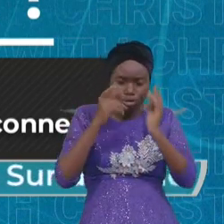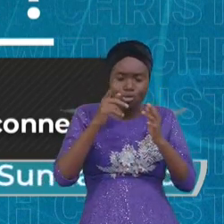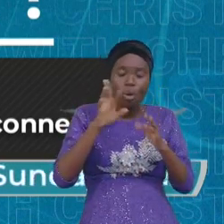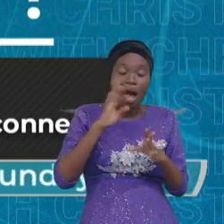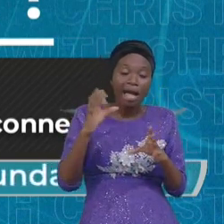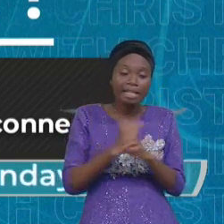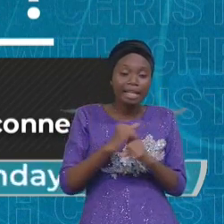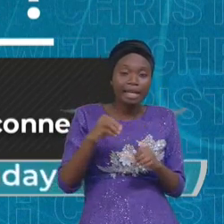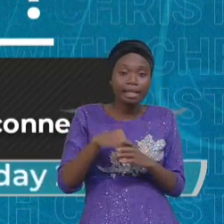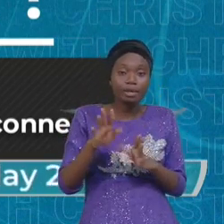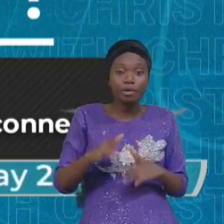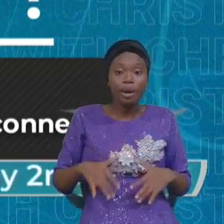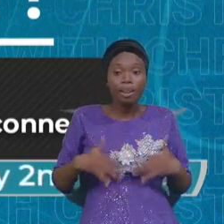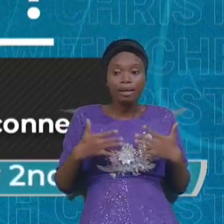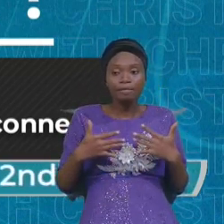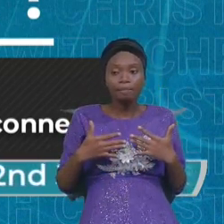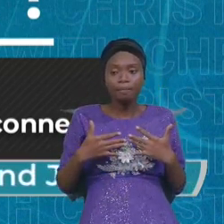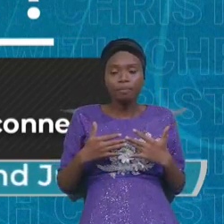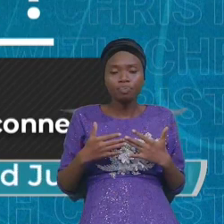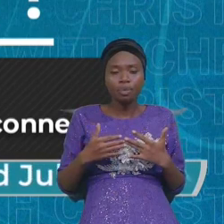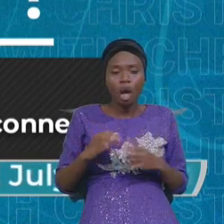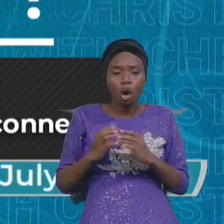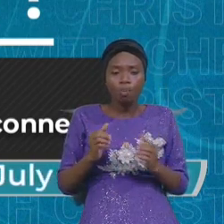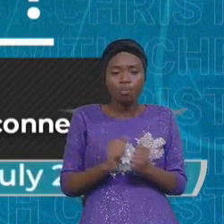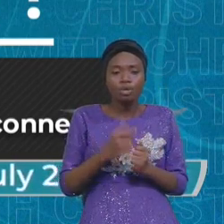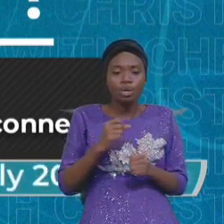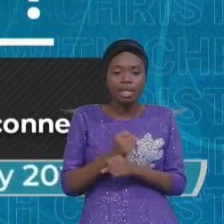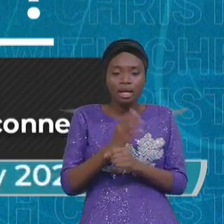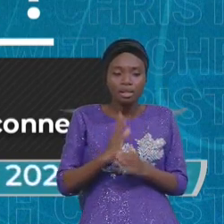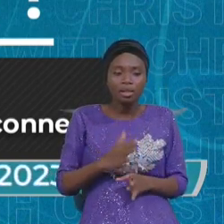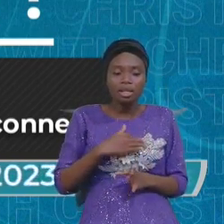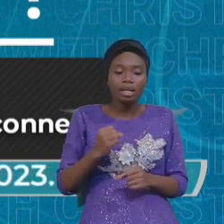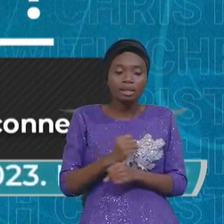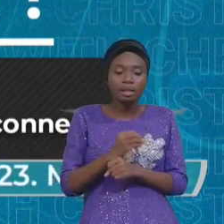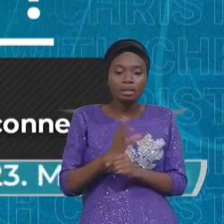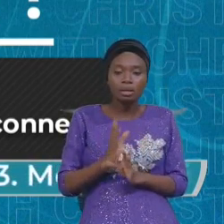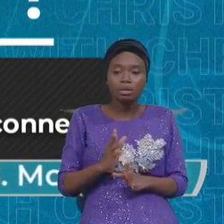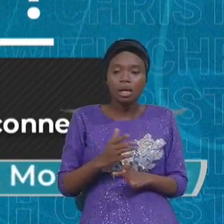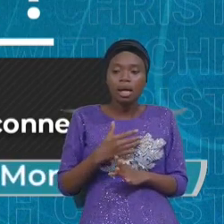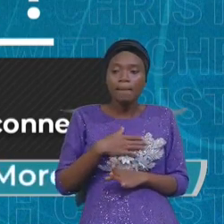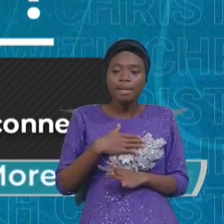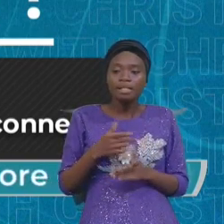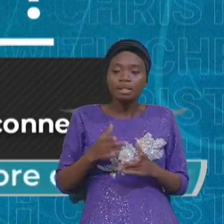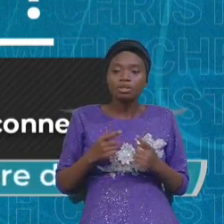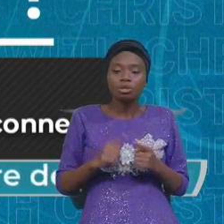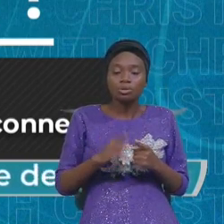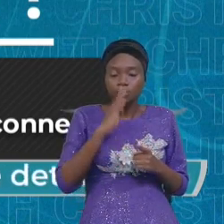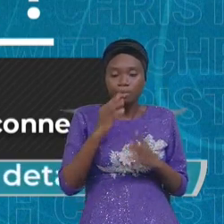life. Cooperate with the counselors and counselors, please. Let's try to move